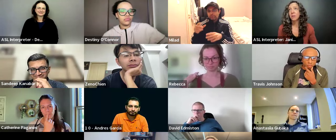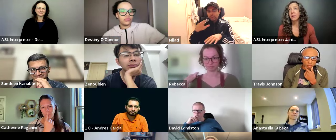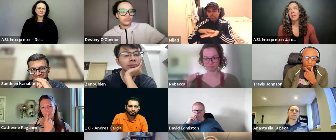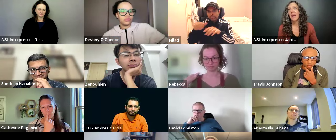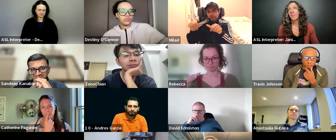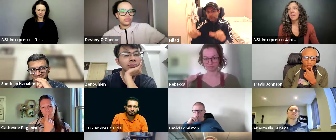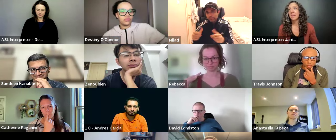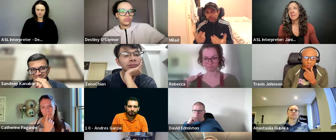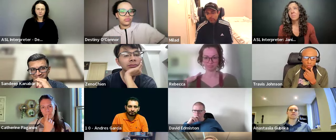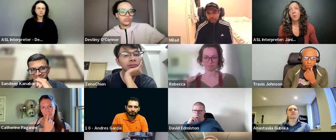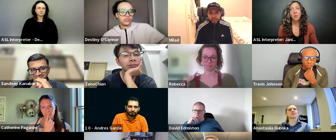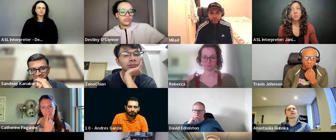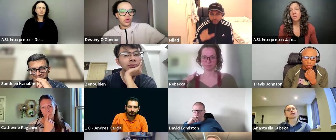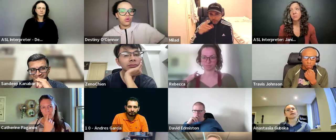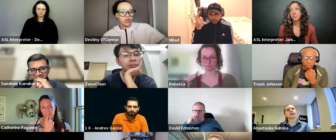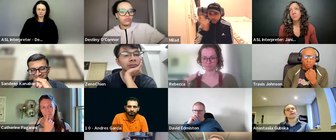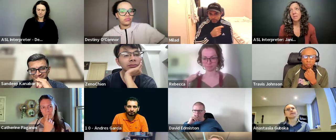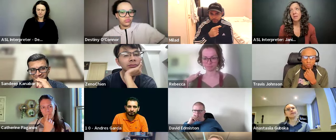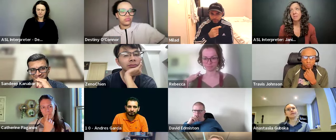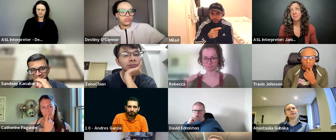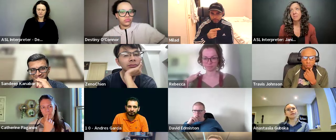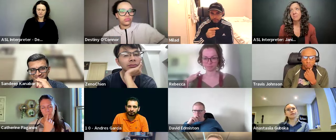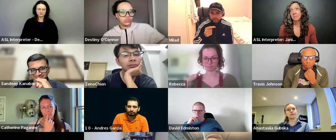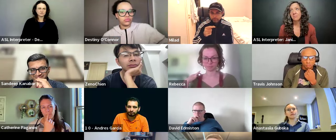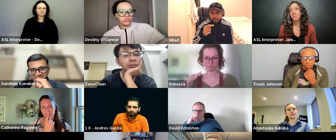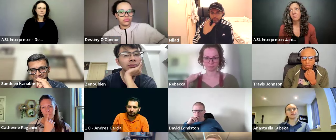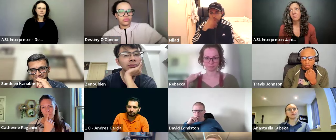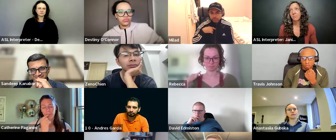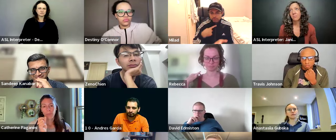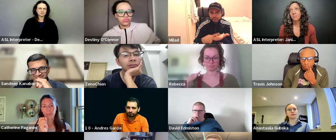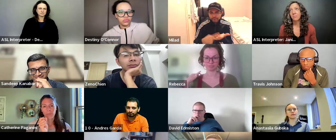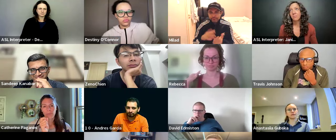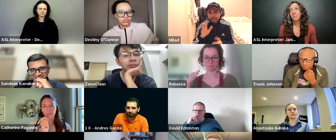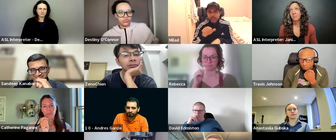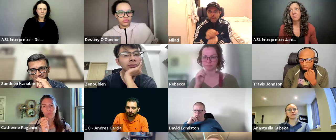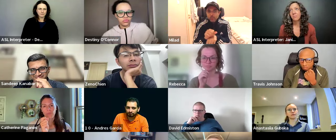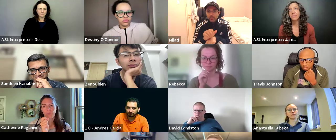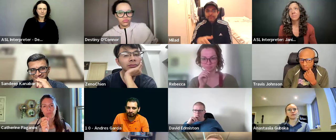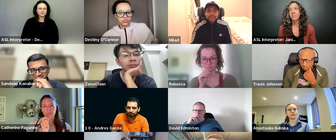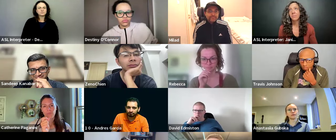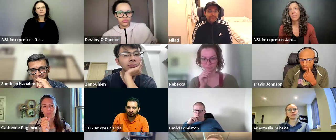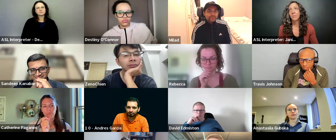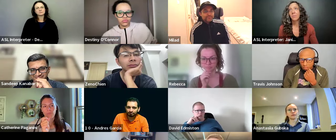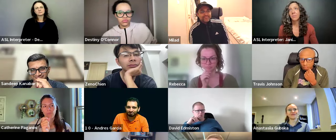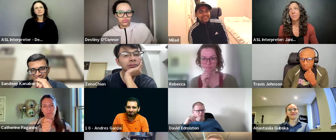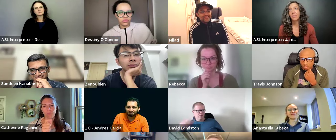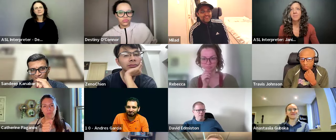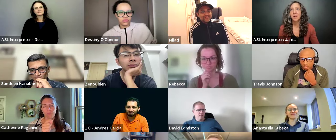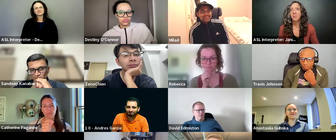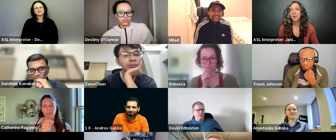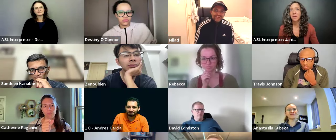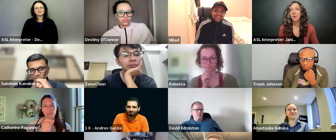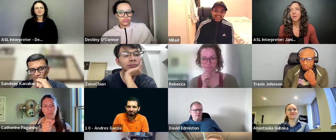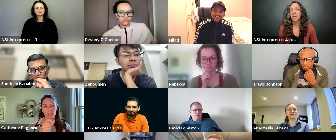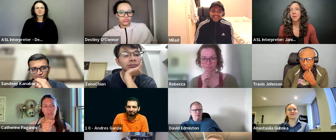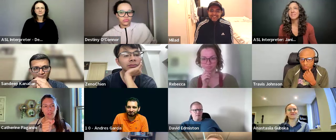attractive but short, and we can post on social media. Thoughts? We can talk about